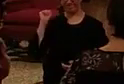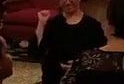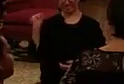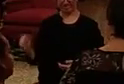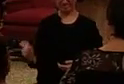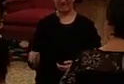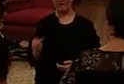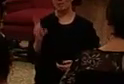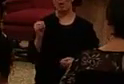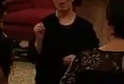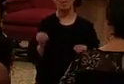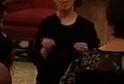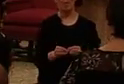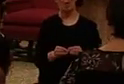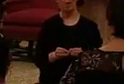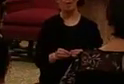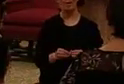I no longer